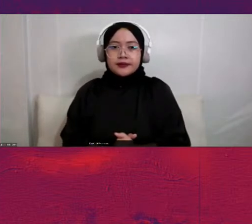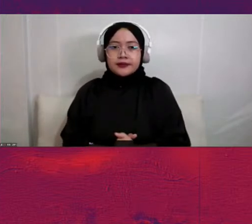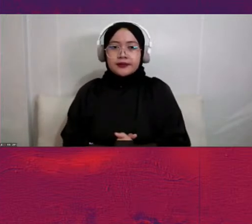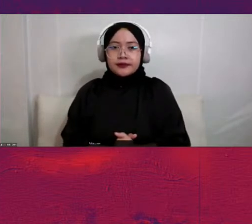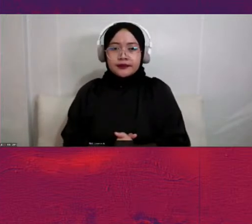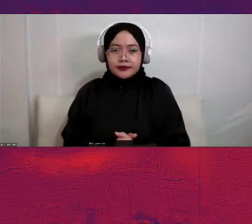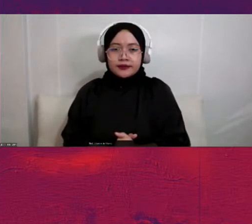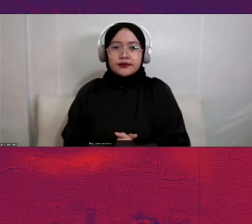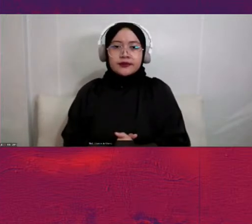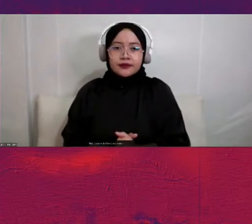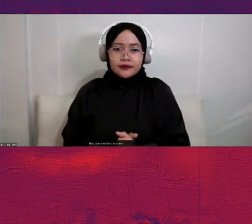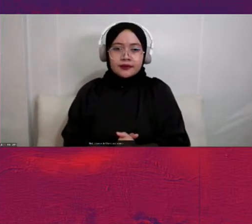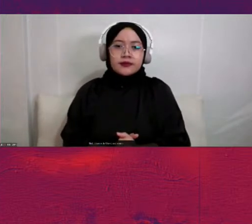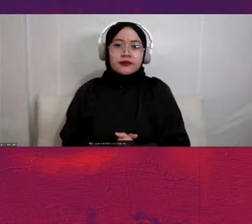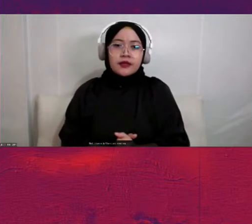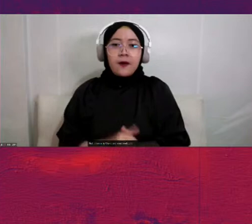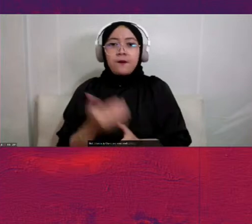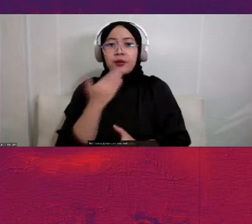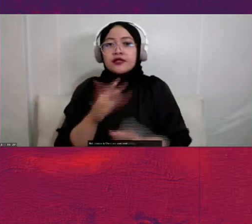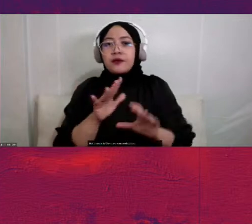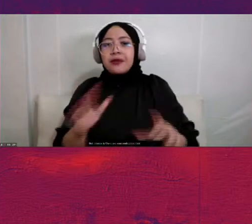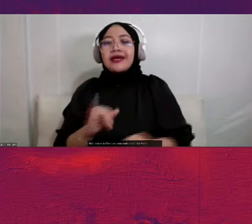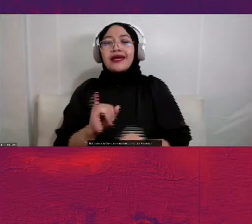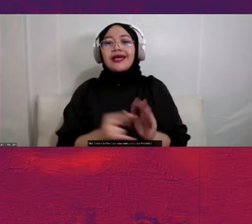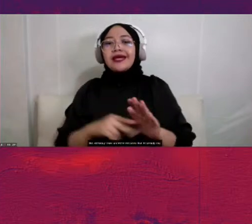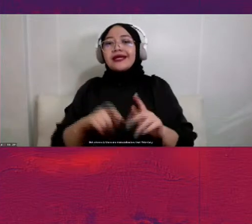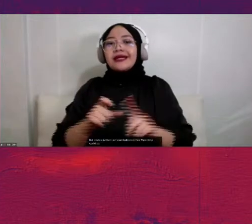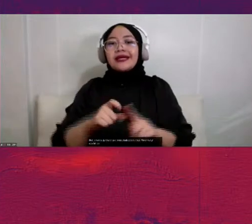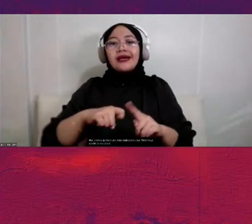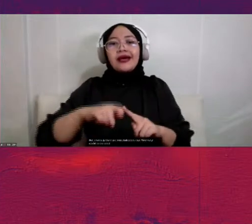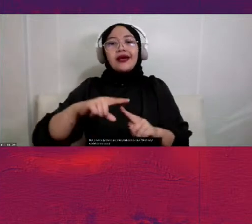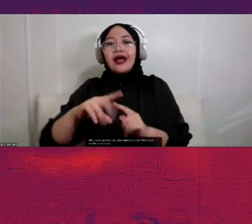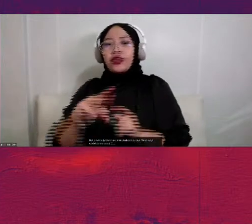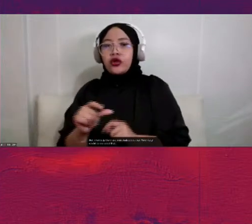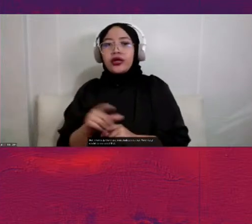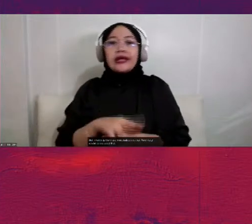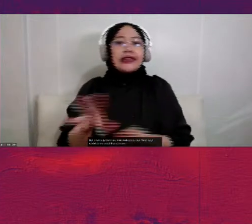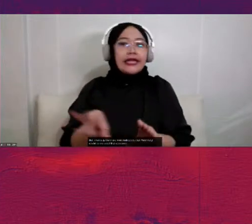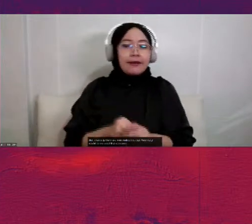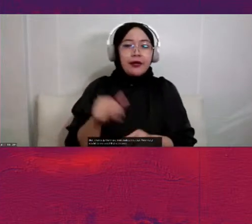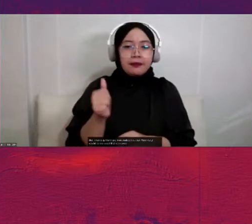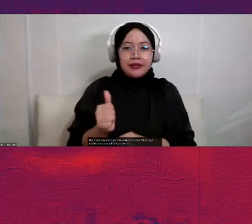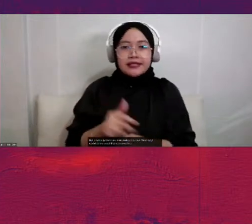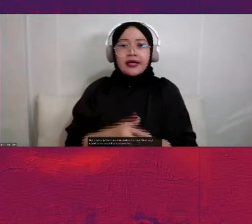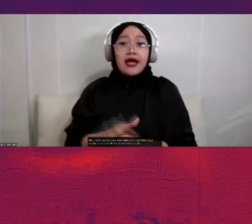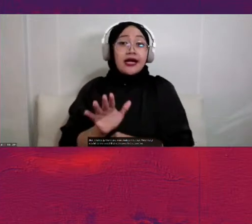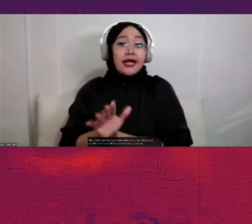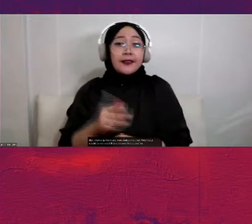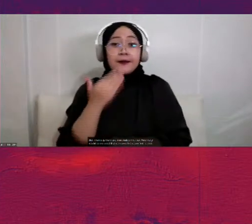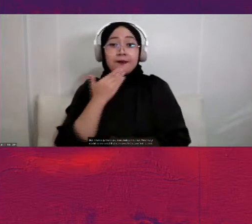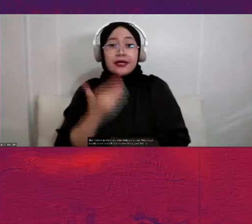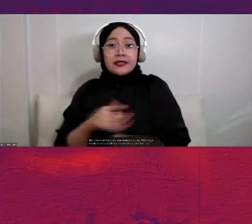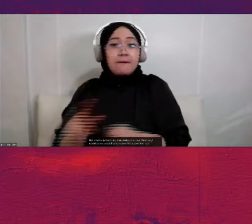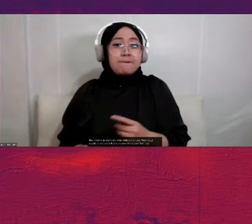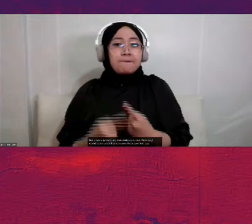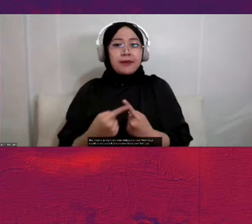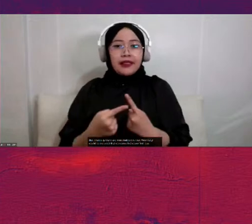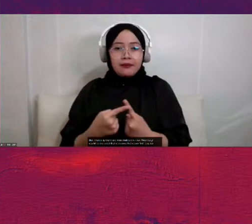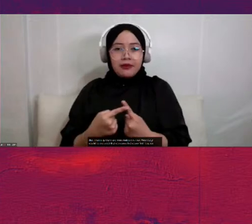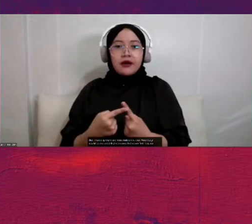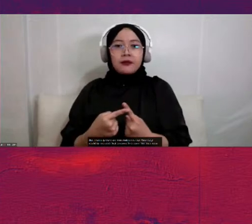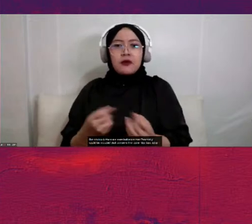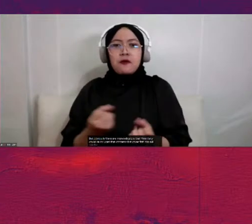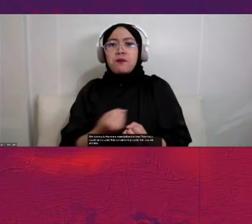But obviously, there are more indicators that potentially could be included. That concerns forest cover loss,